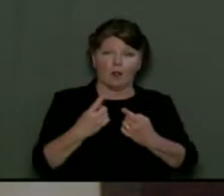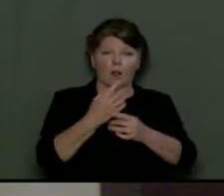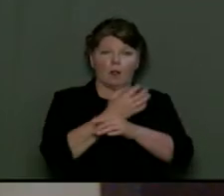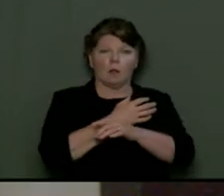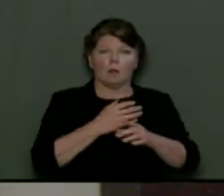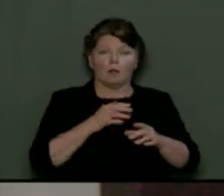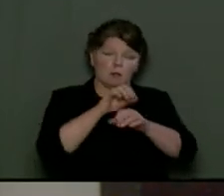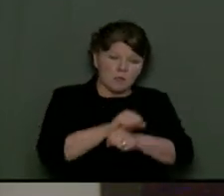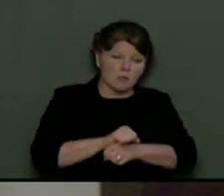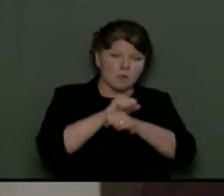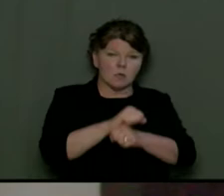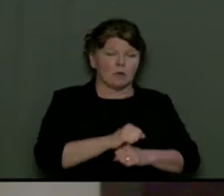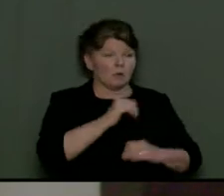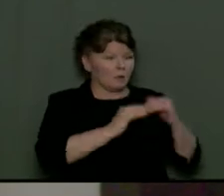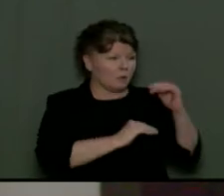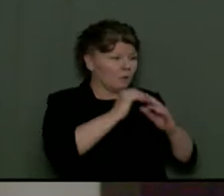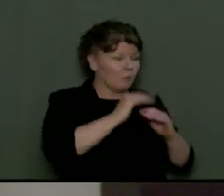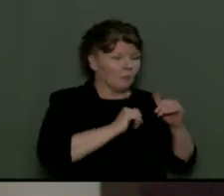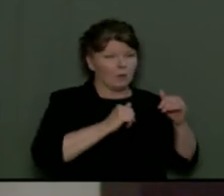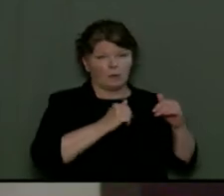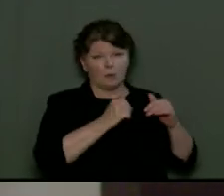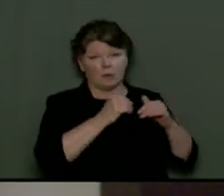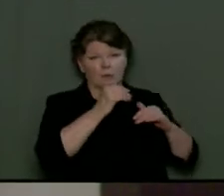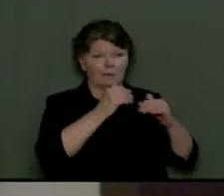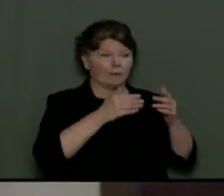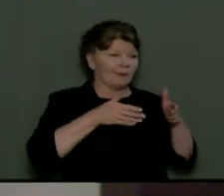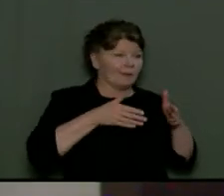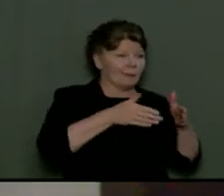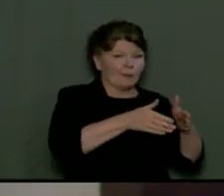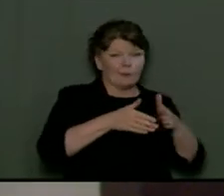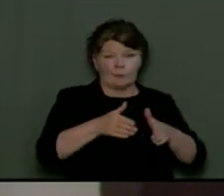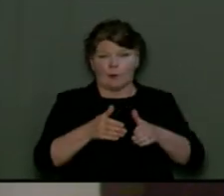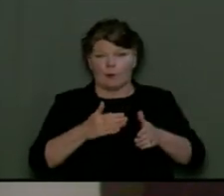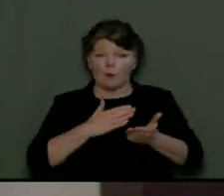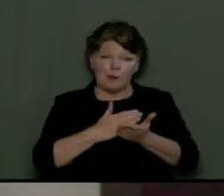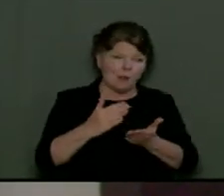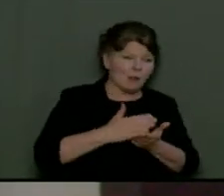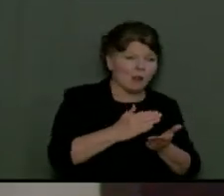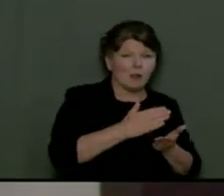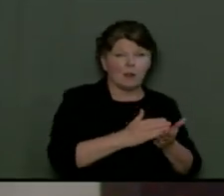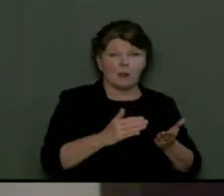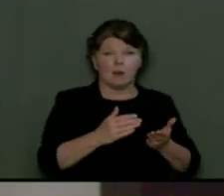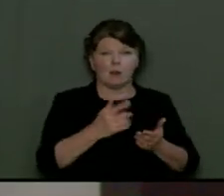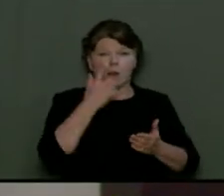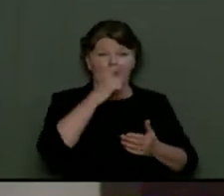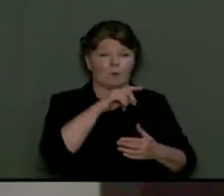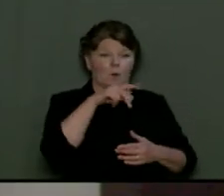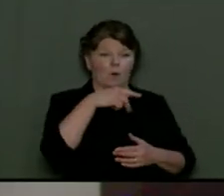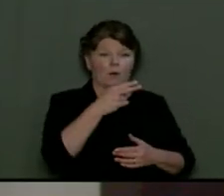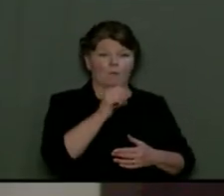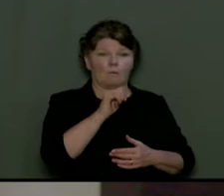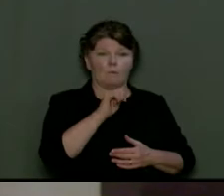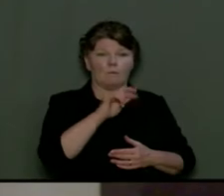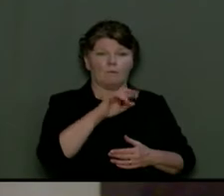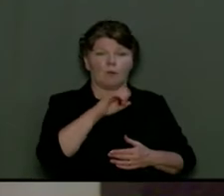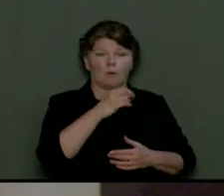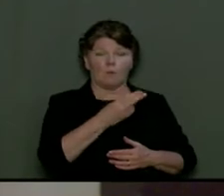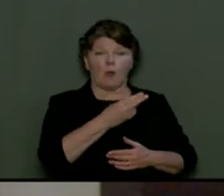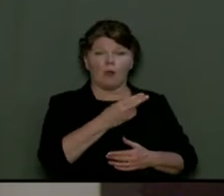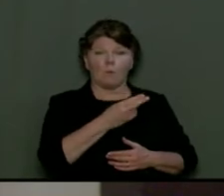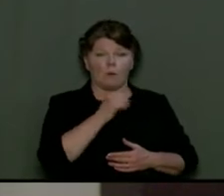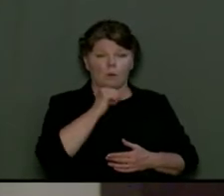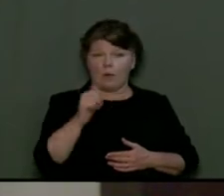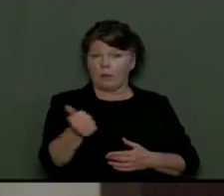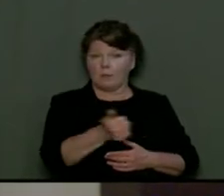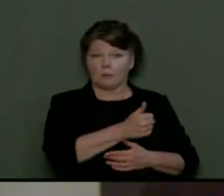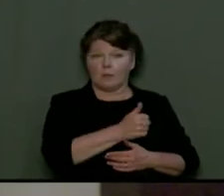built buildings and roads for Pharaoh, not for themselves. The last 400 years, they had